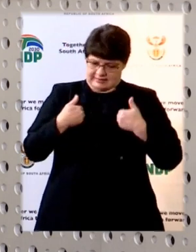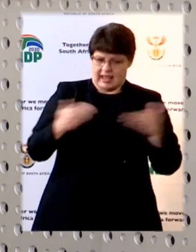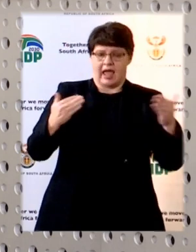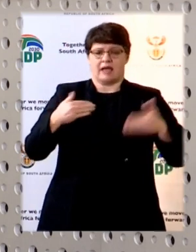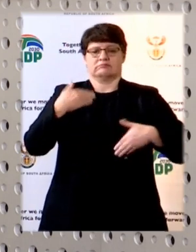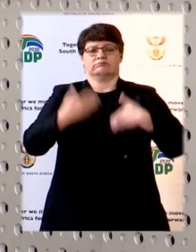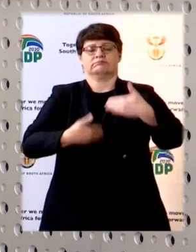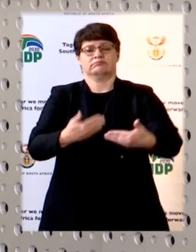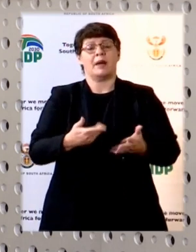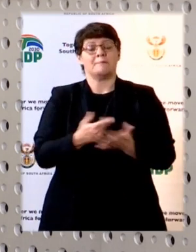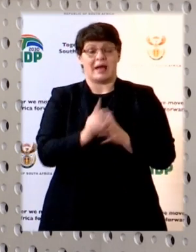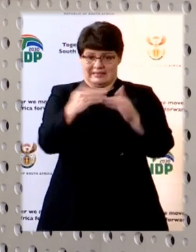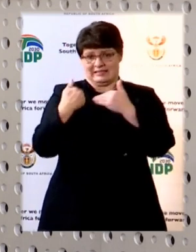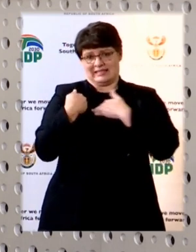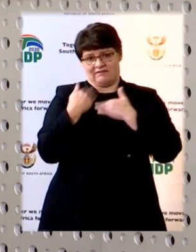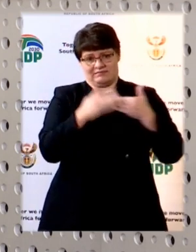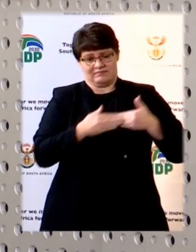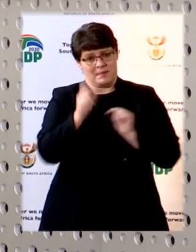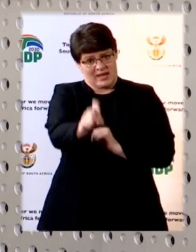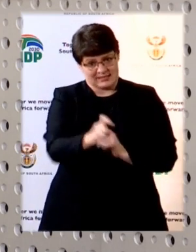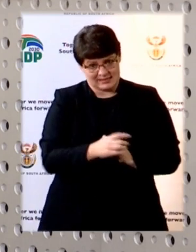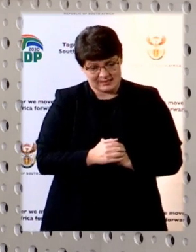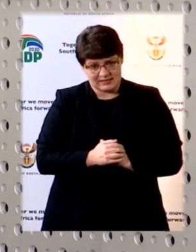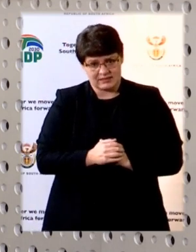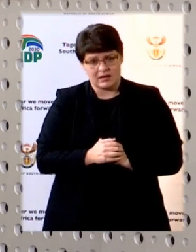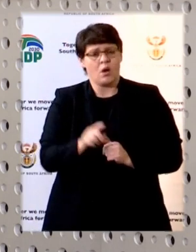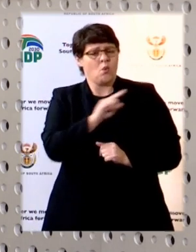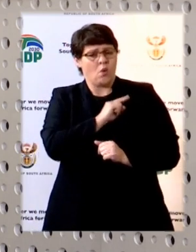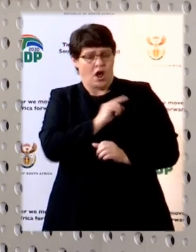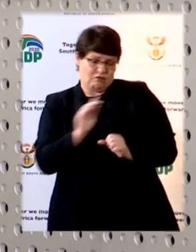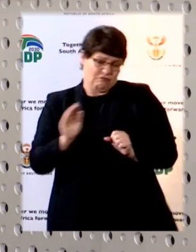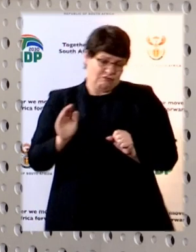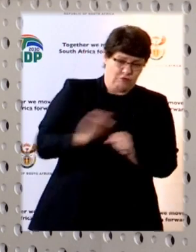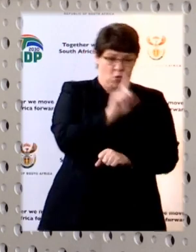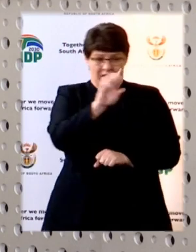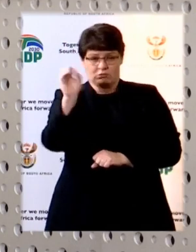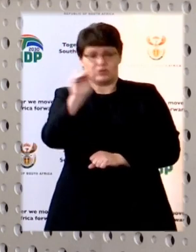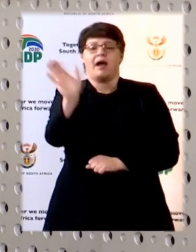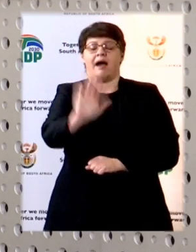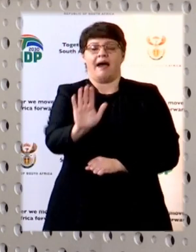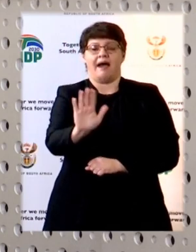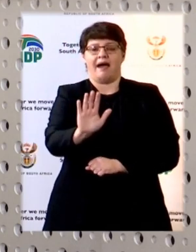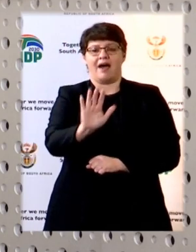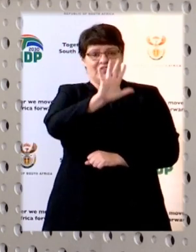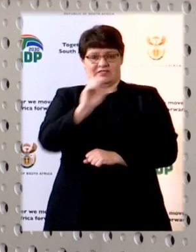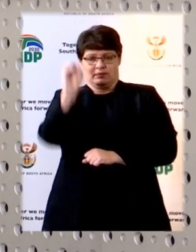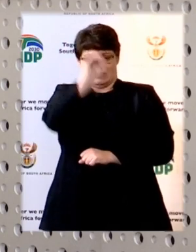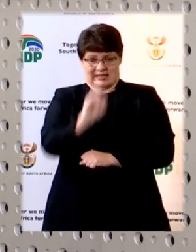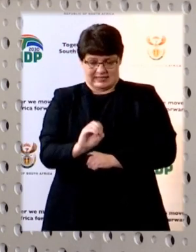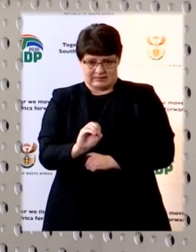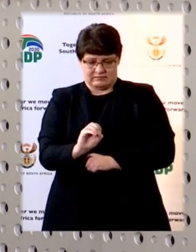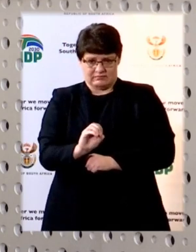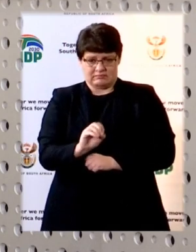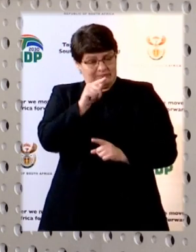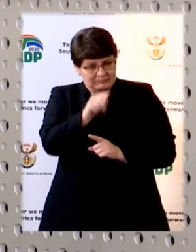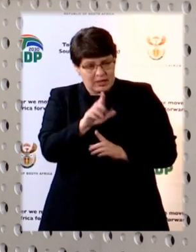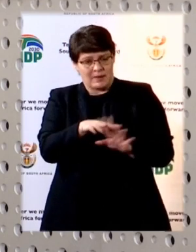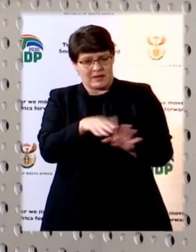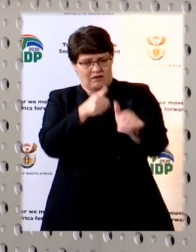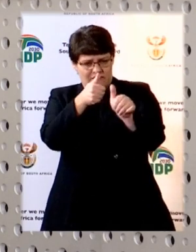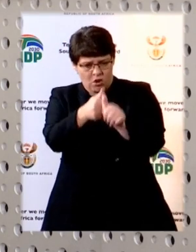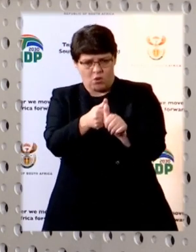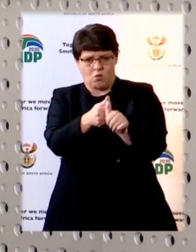procedures as the sector prepares to ramp up to 50% of capacity. The directive is issued to ensure